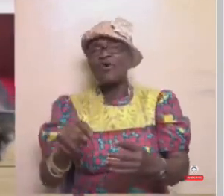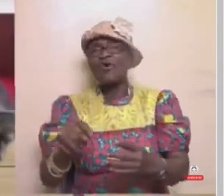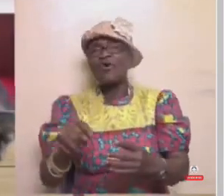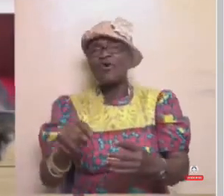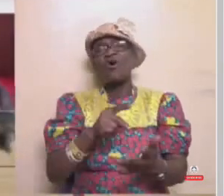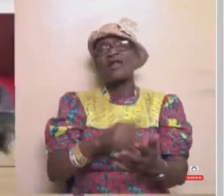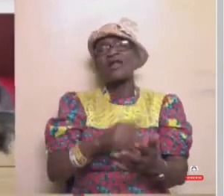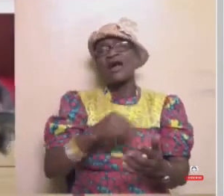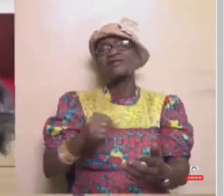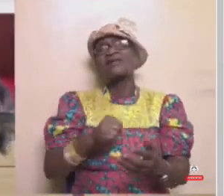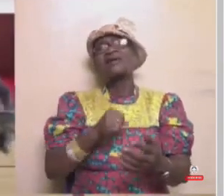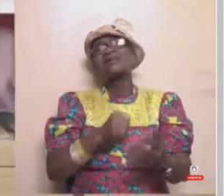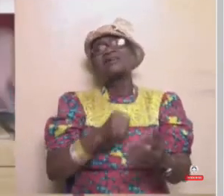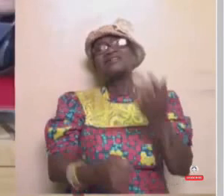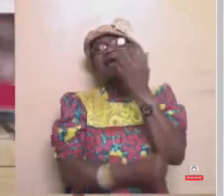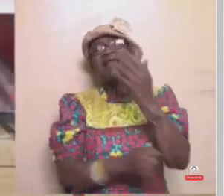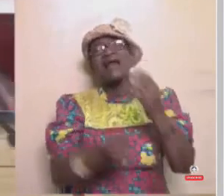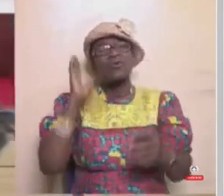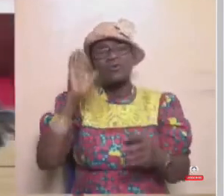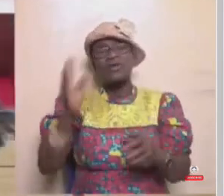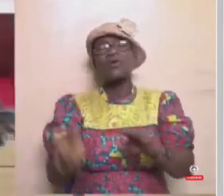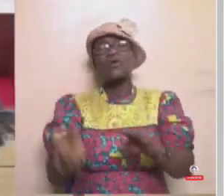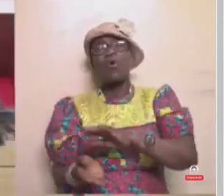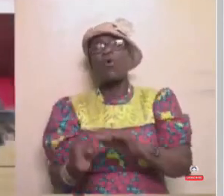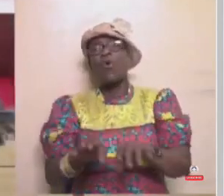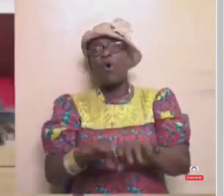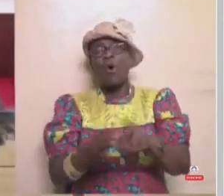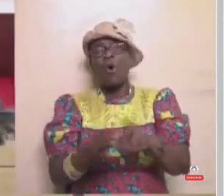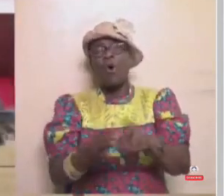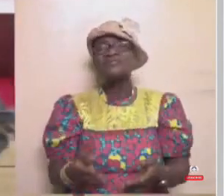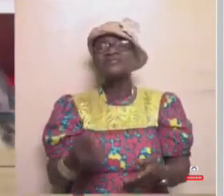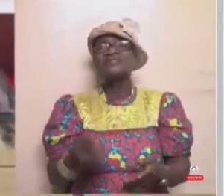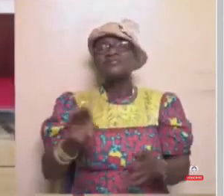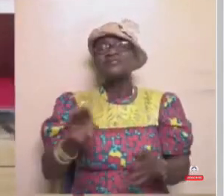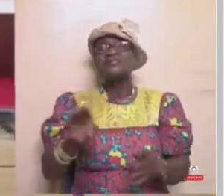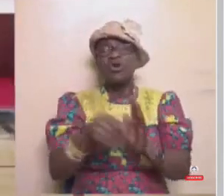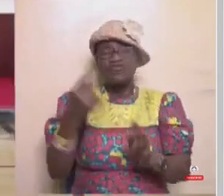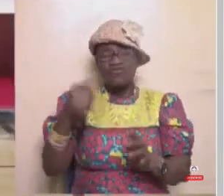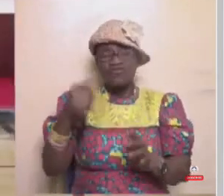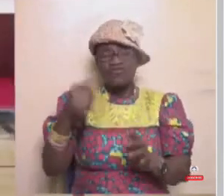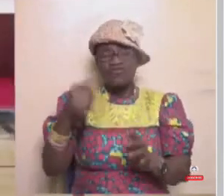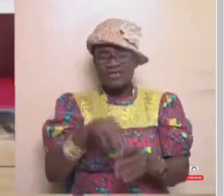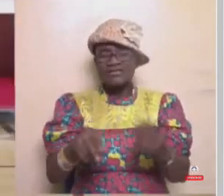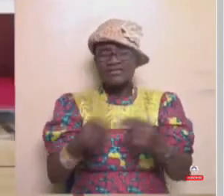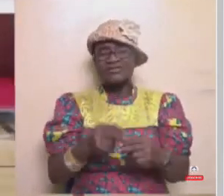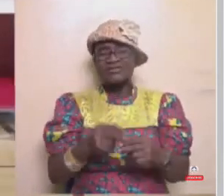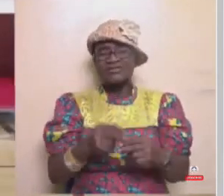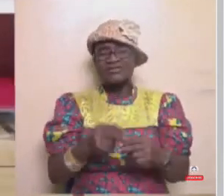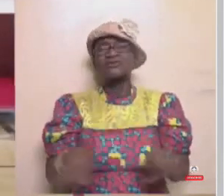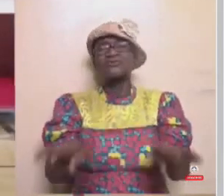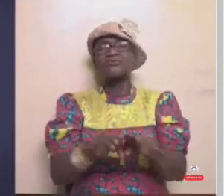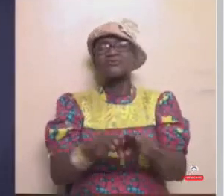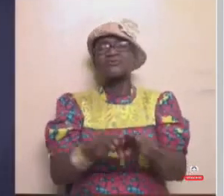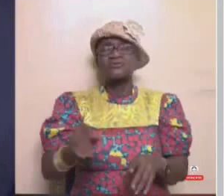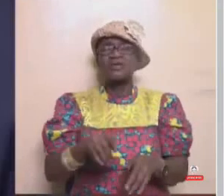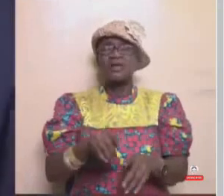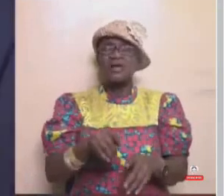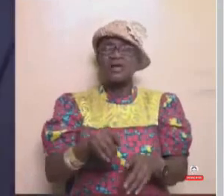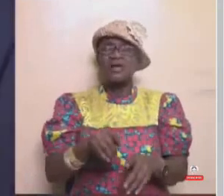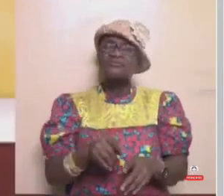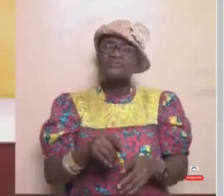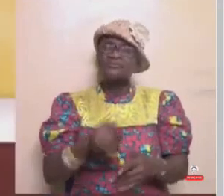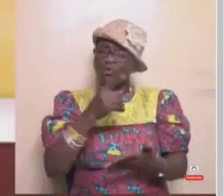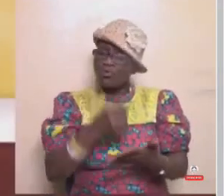today in Jesus' name. Amen. As I conclude, what you fail to do something about